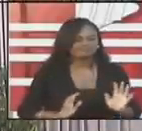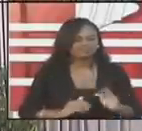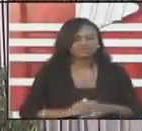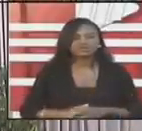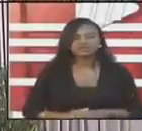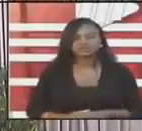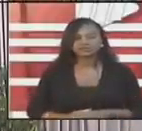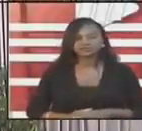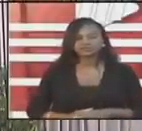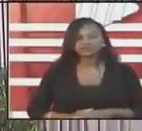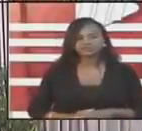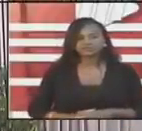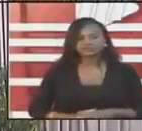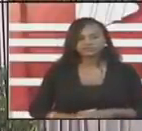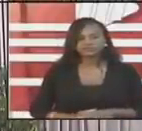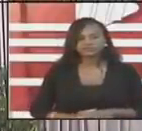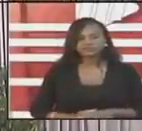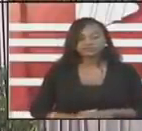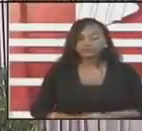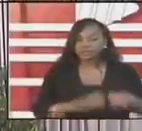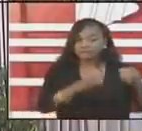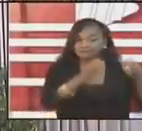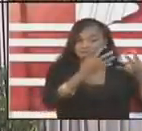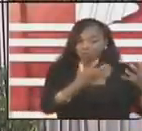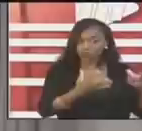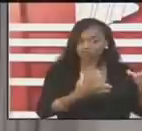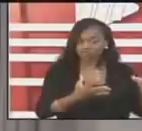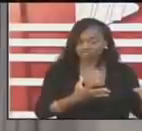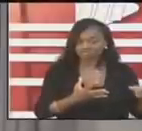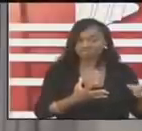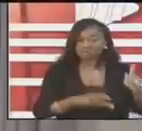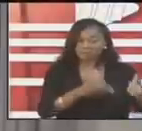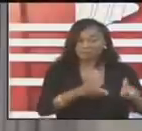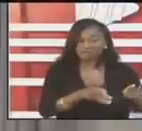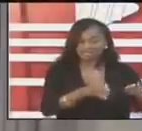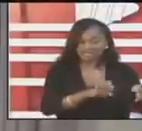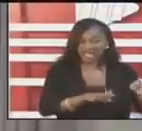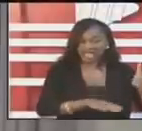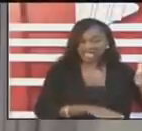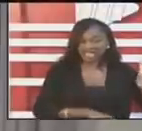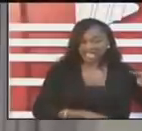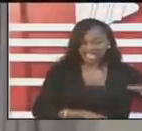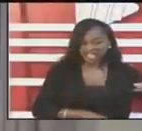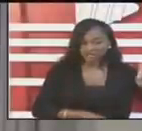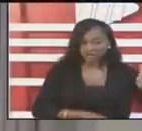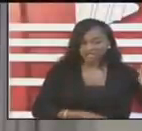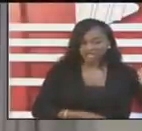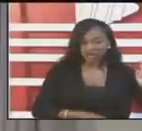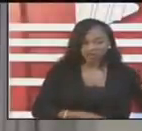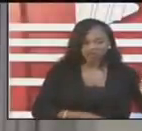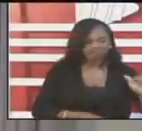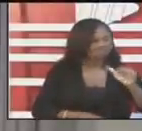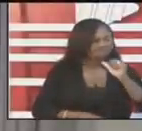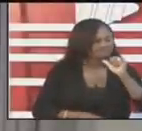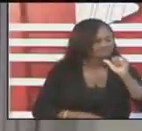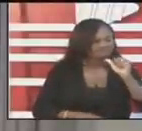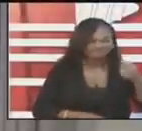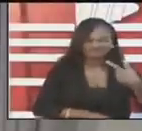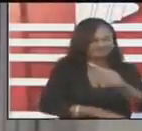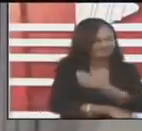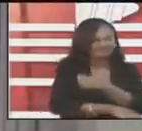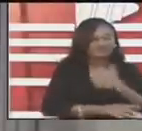did not have that information. Yeah. So most of them were not vaccinated and some we did not have the vaccination. So that's a major